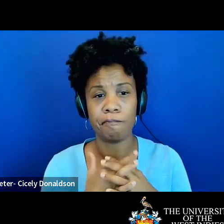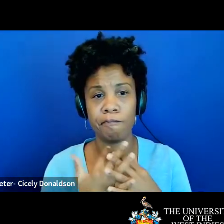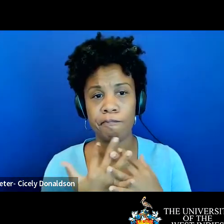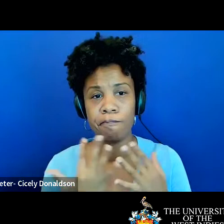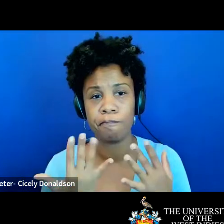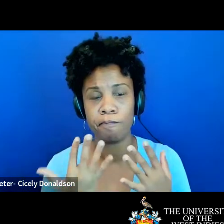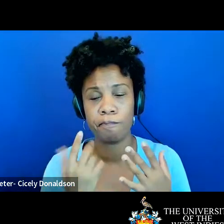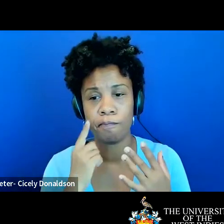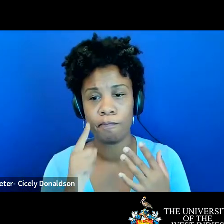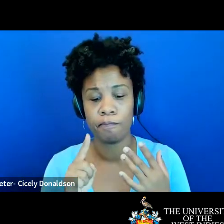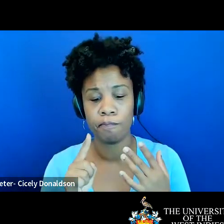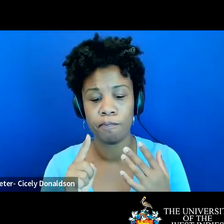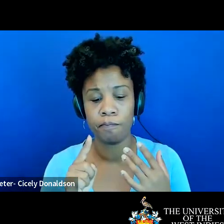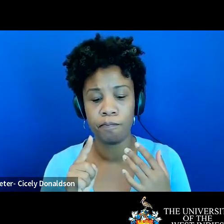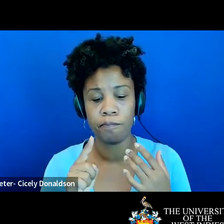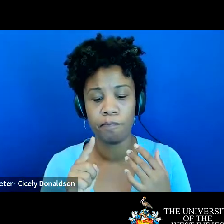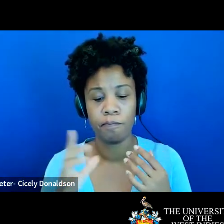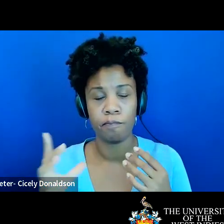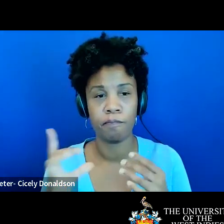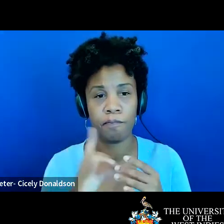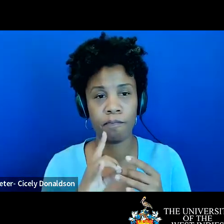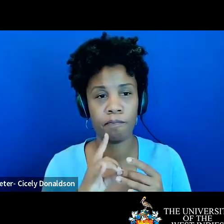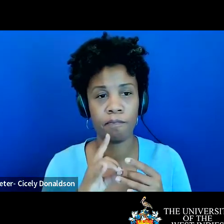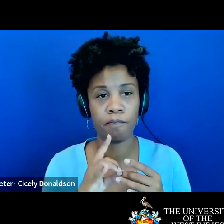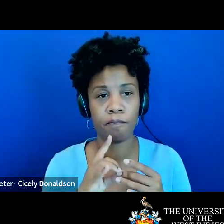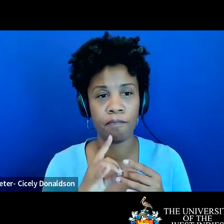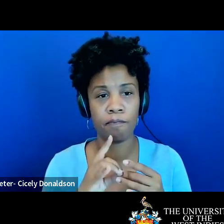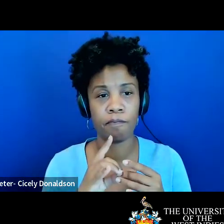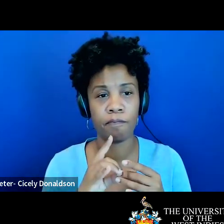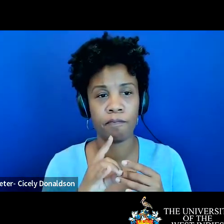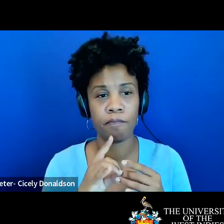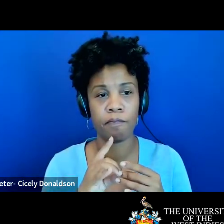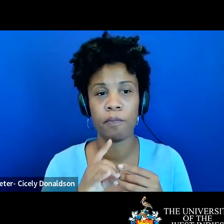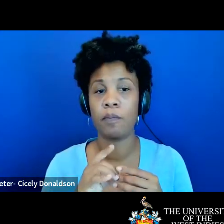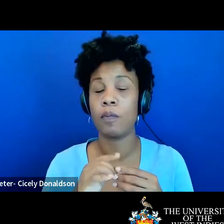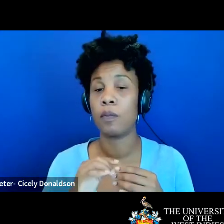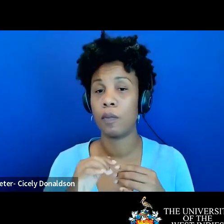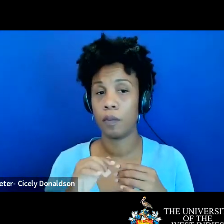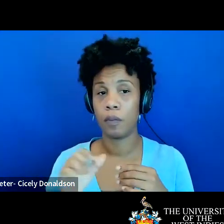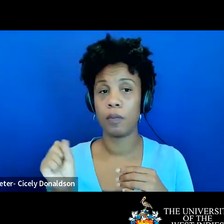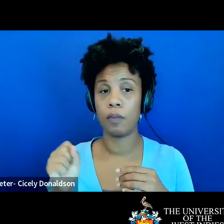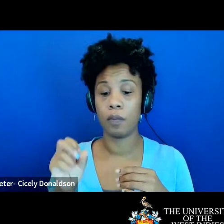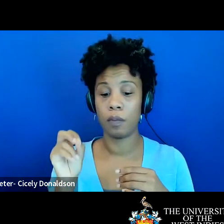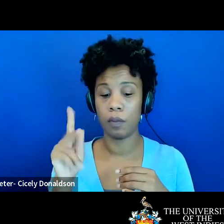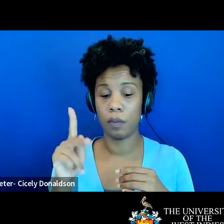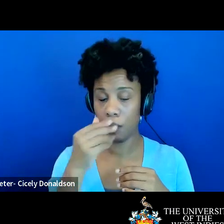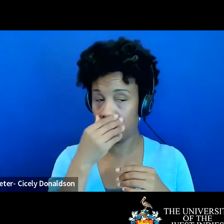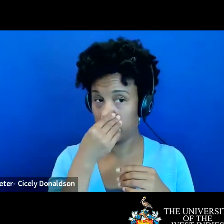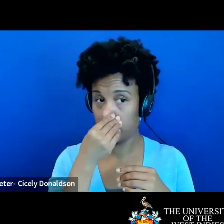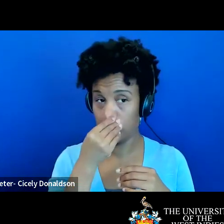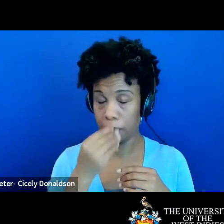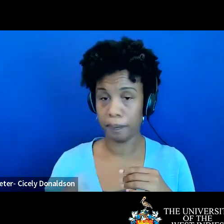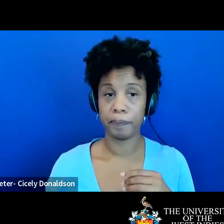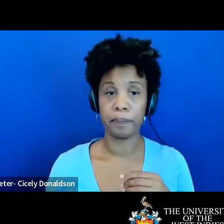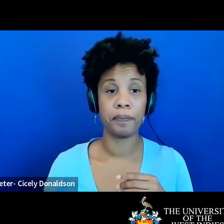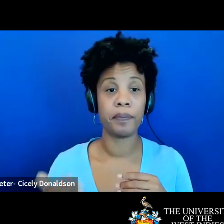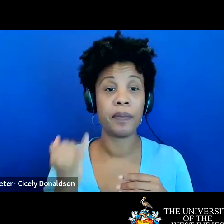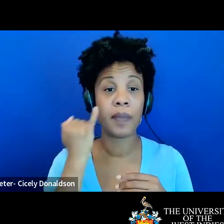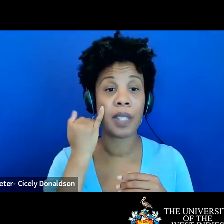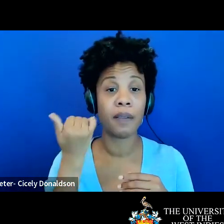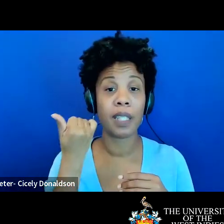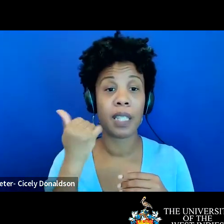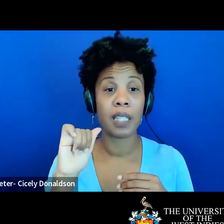Ben, yes. Okay. Great idea. So you've heard. Now is the moment that some burning